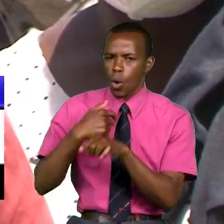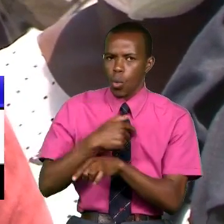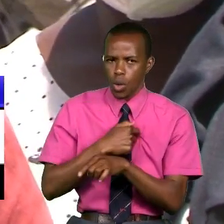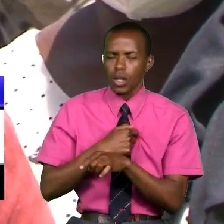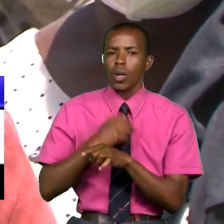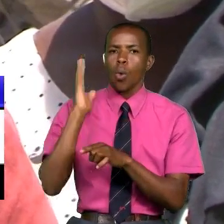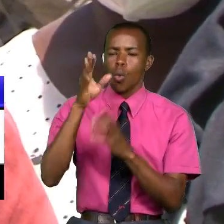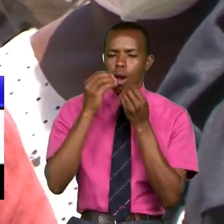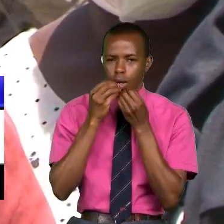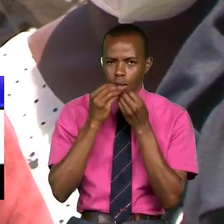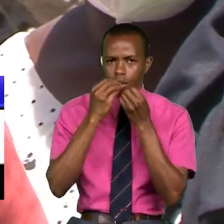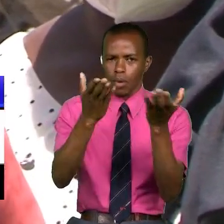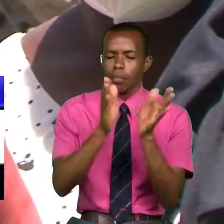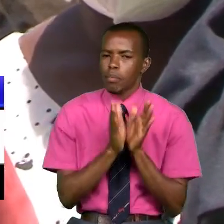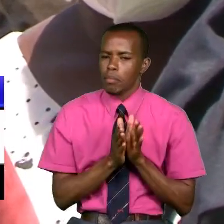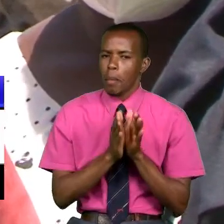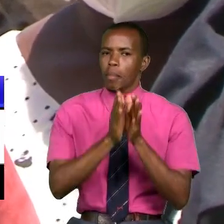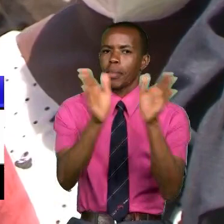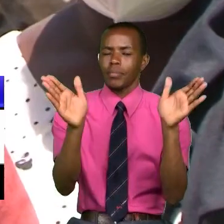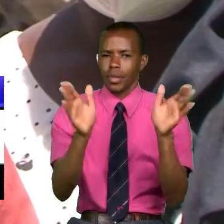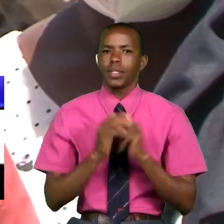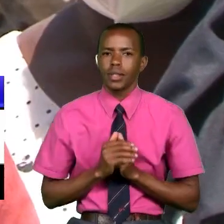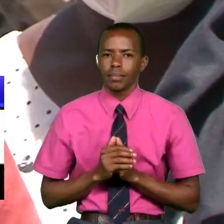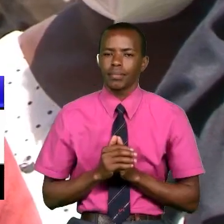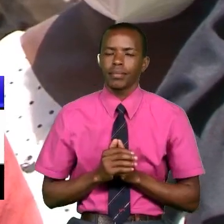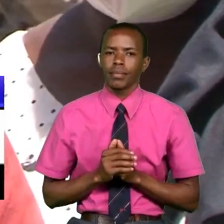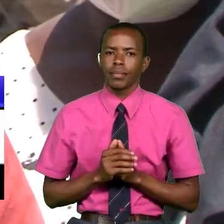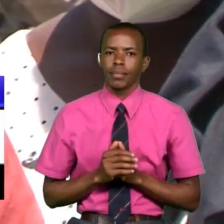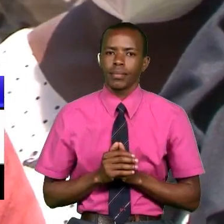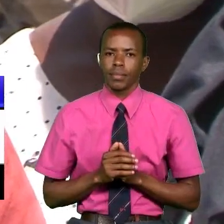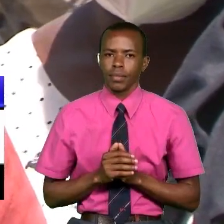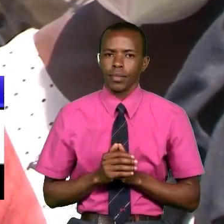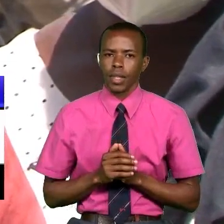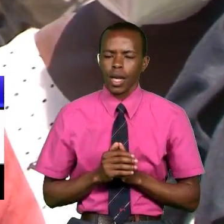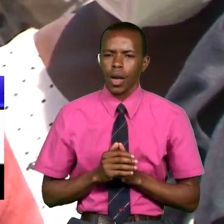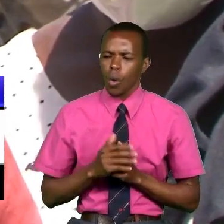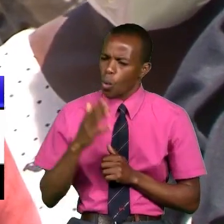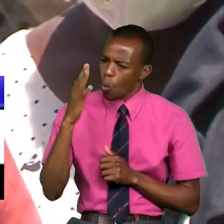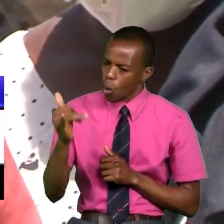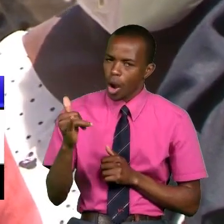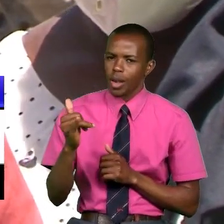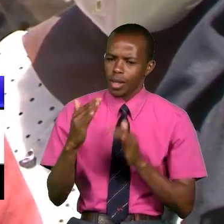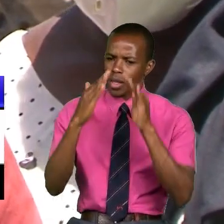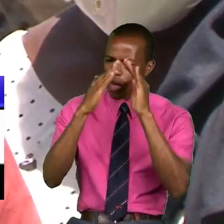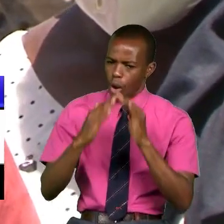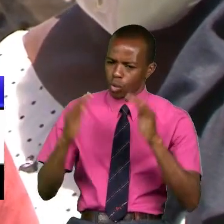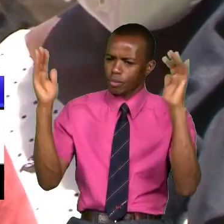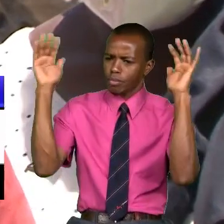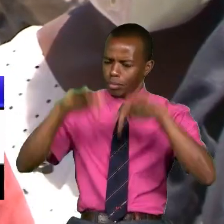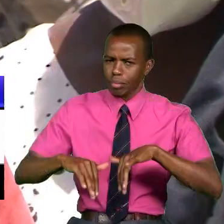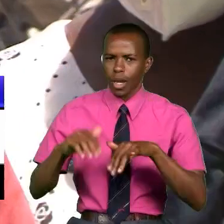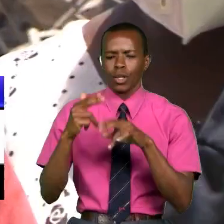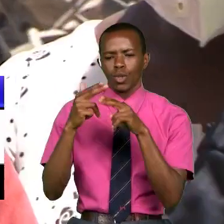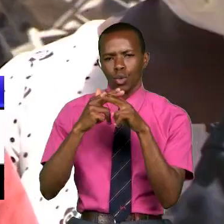update the public on the reasons why that happened as soon